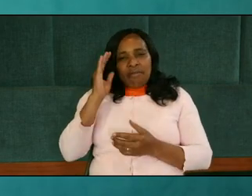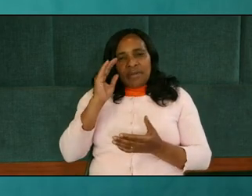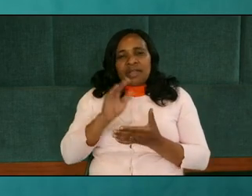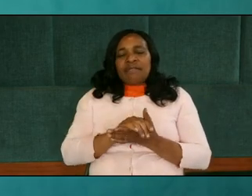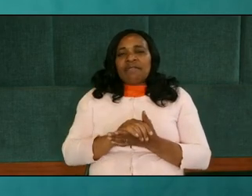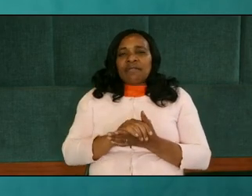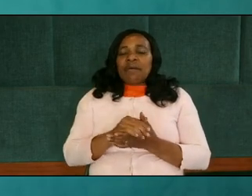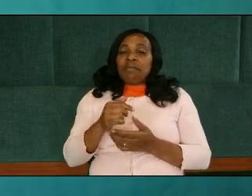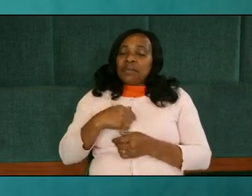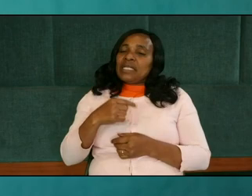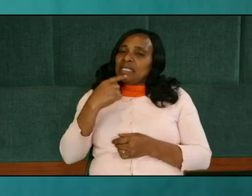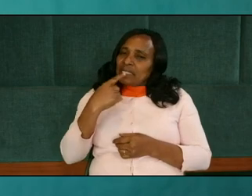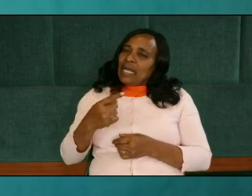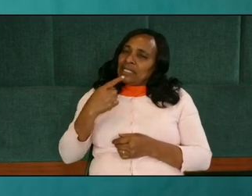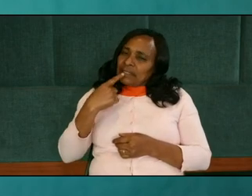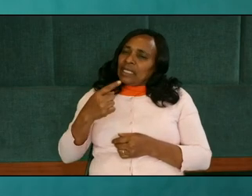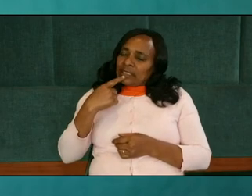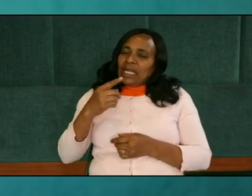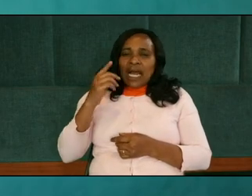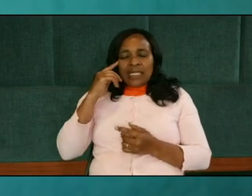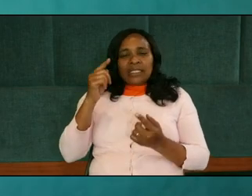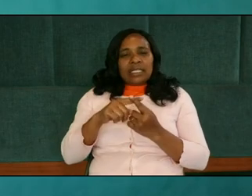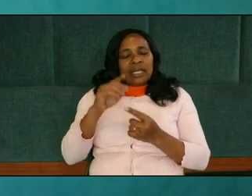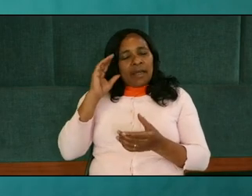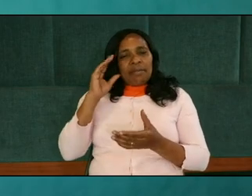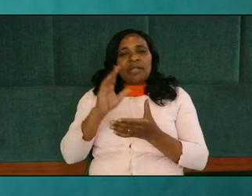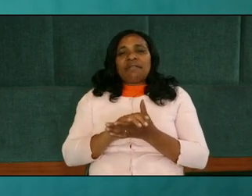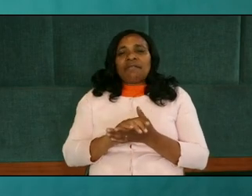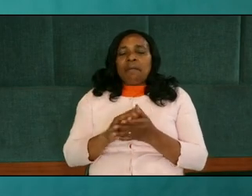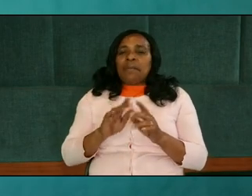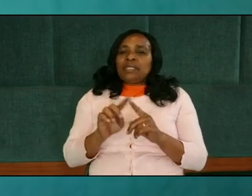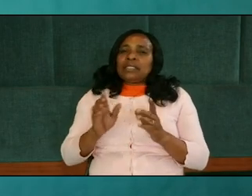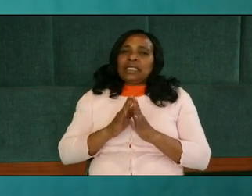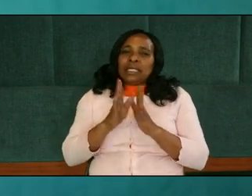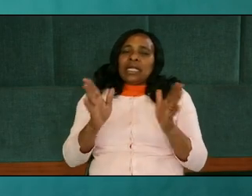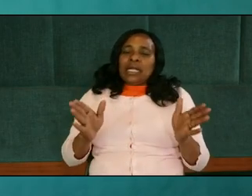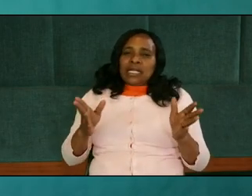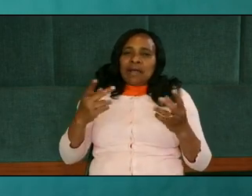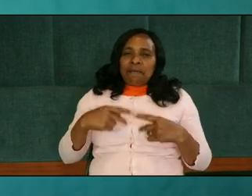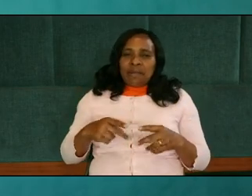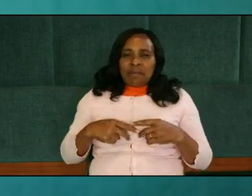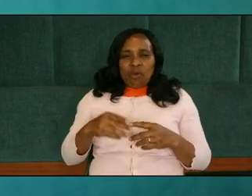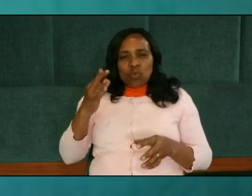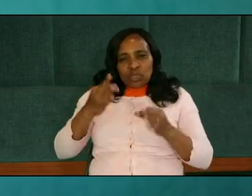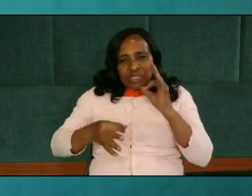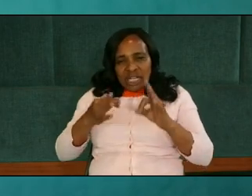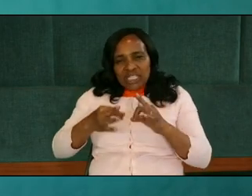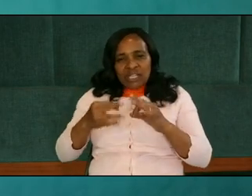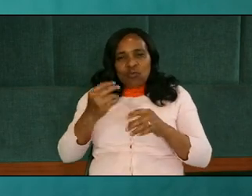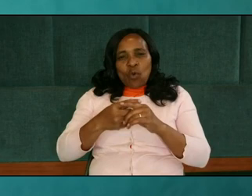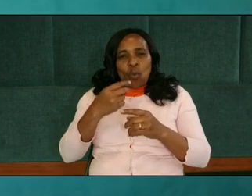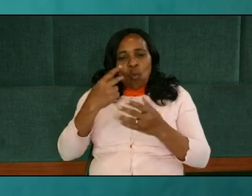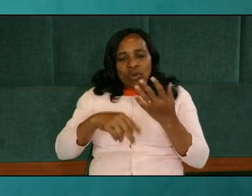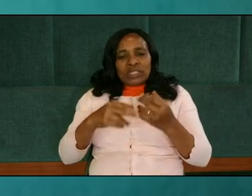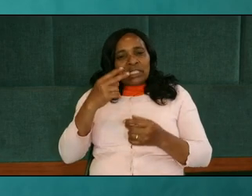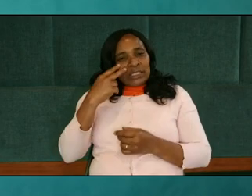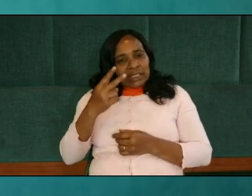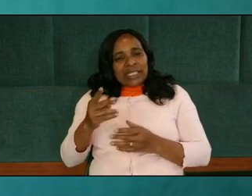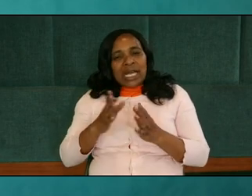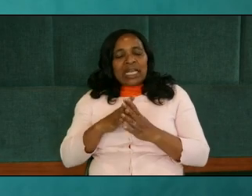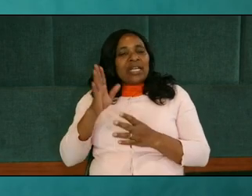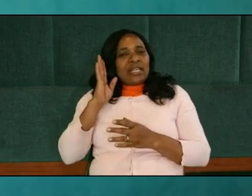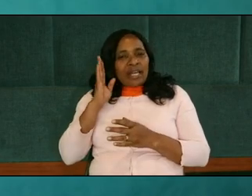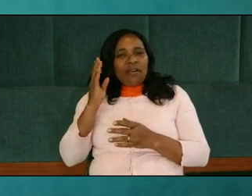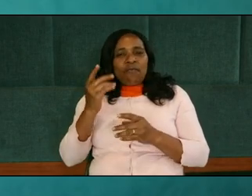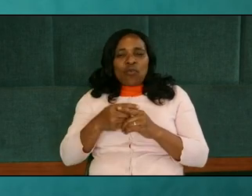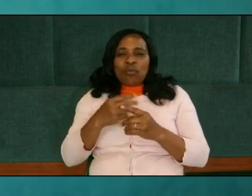point. I'm going to say them until I believe them. So I think generally, because people will judge from what they see or what they hear,